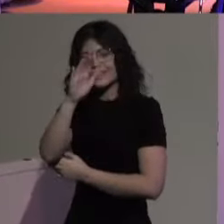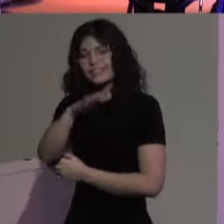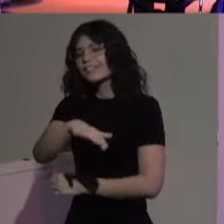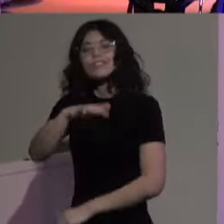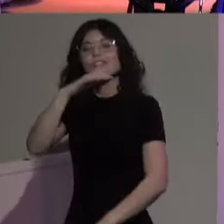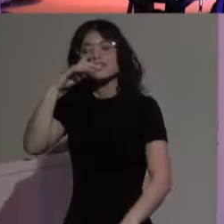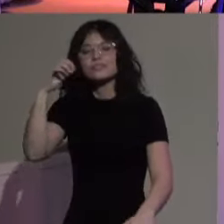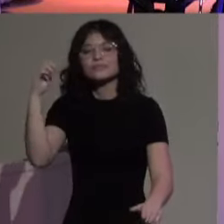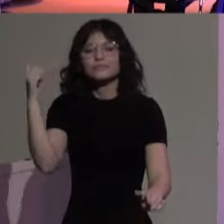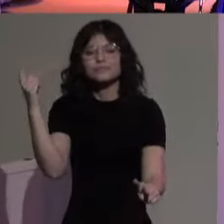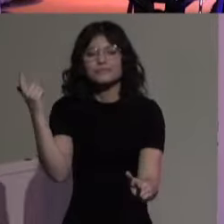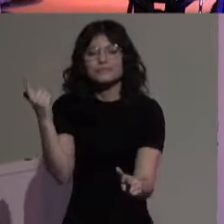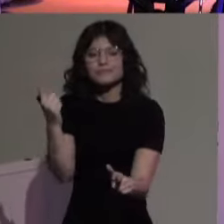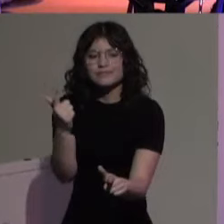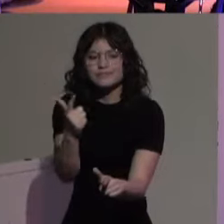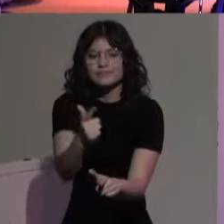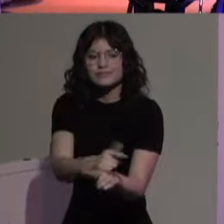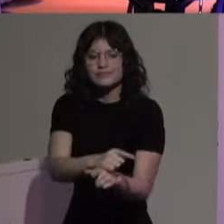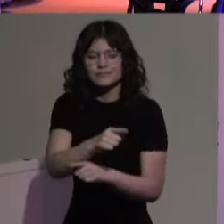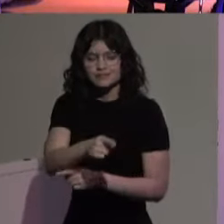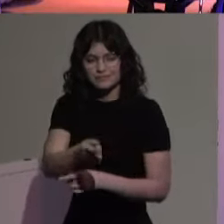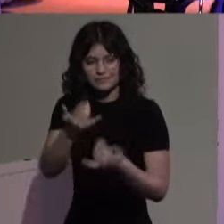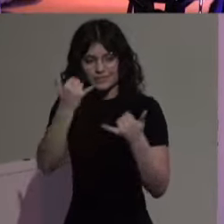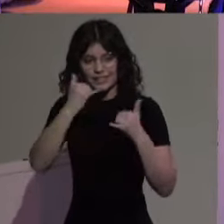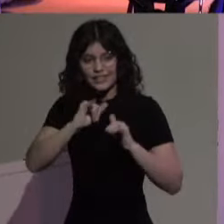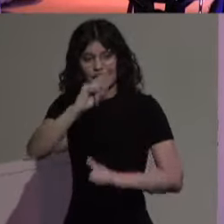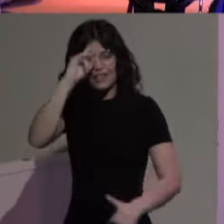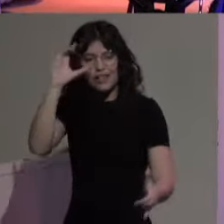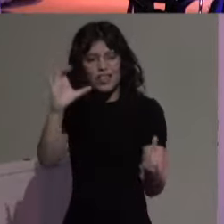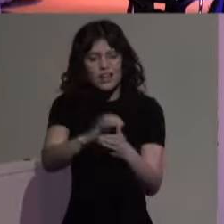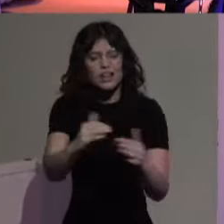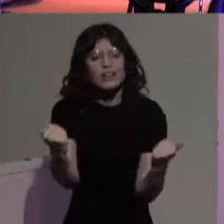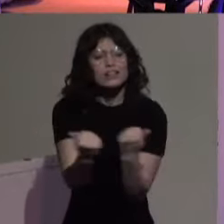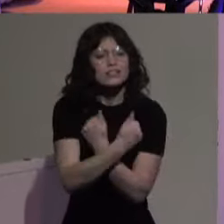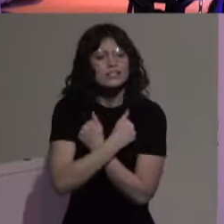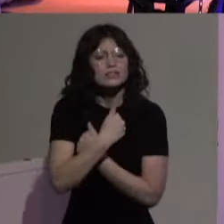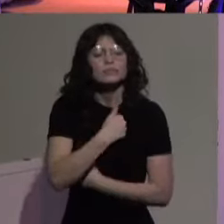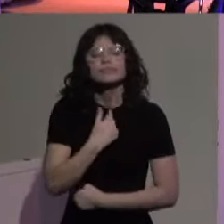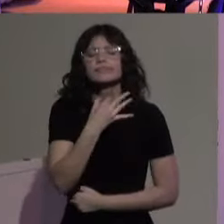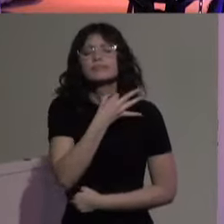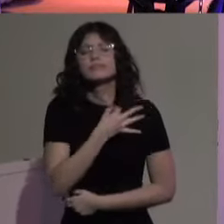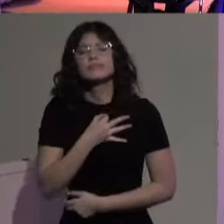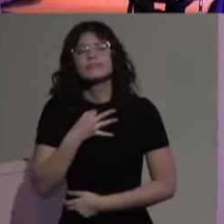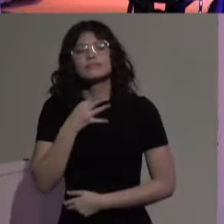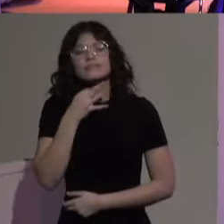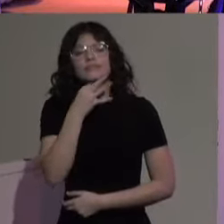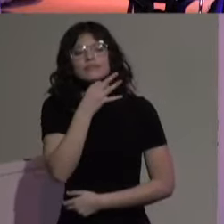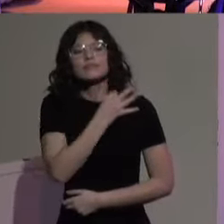Hey, sister, do you still believe in love, I wonder?